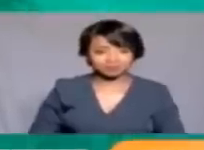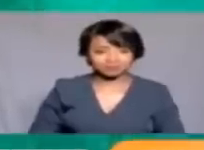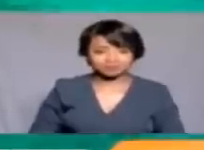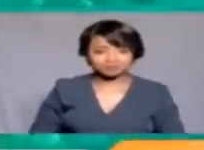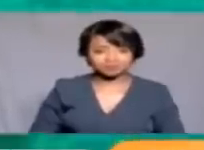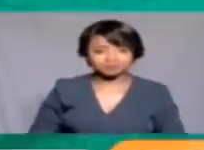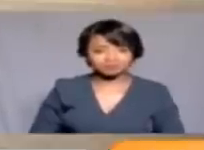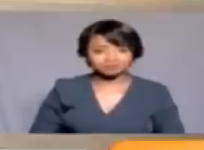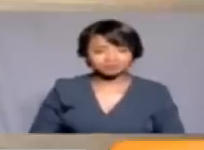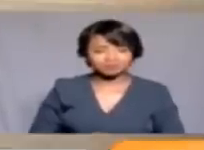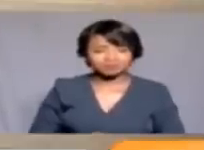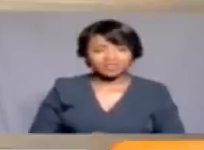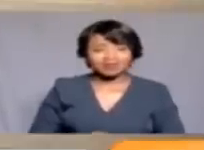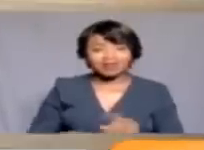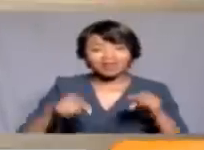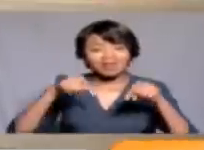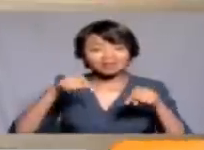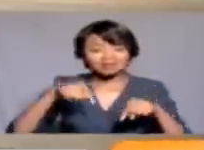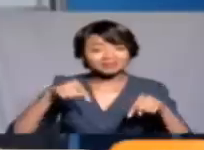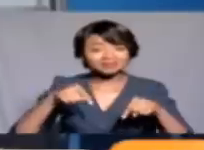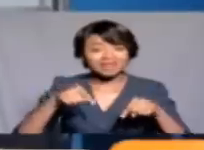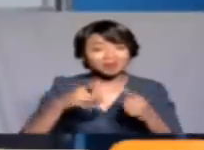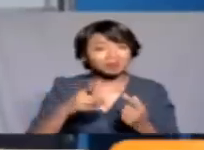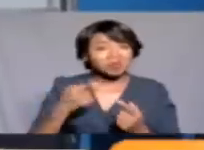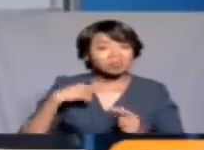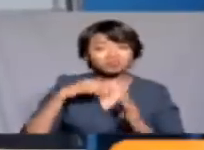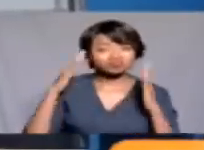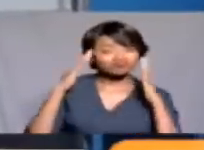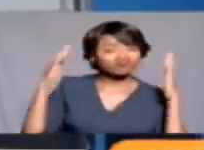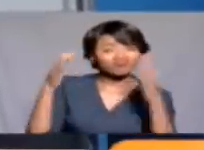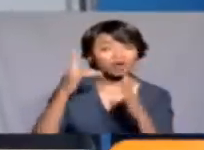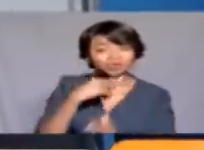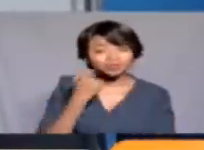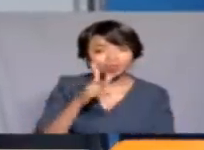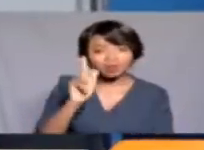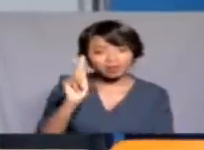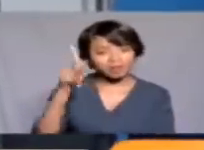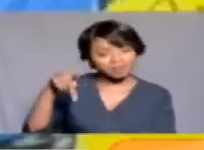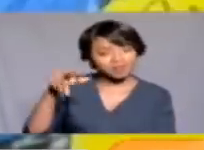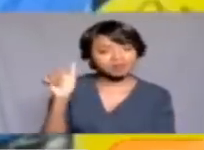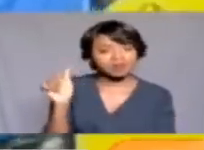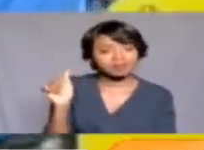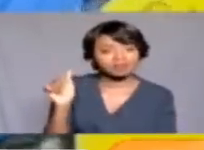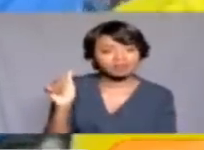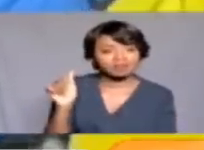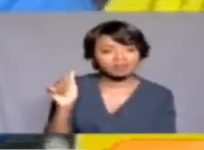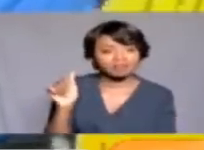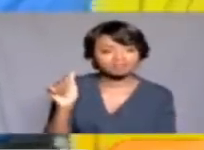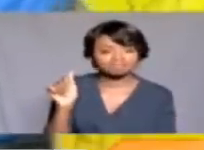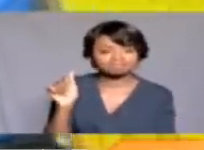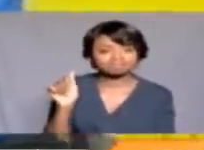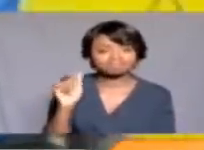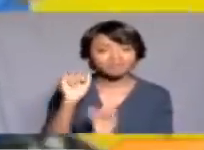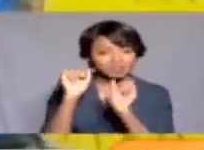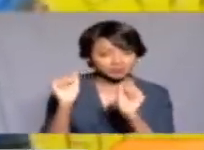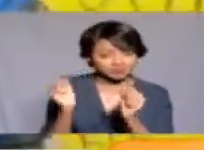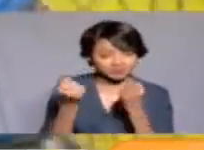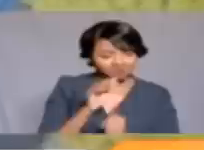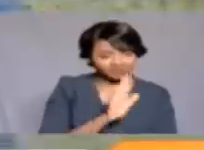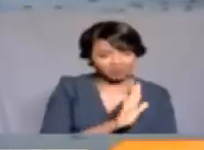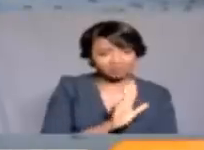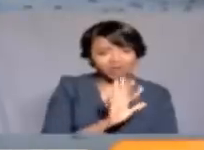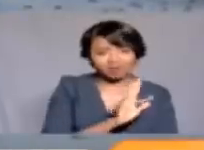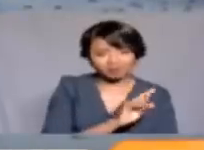And pressure is now mounting against the Kenya Ports Authority. Save the reef! Save the reef! Save the